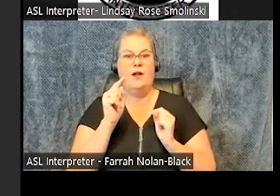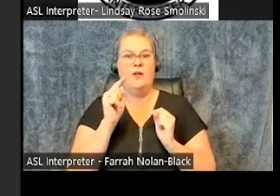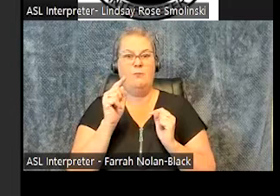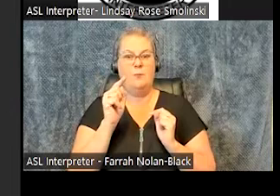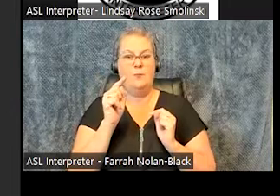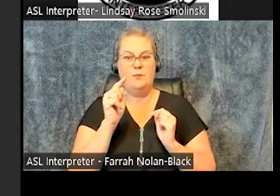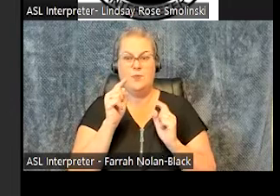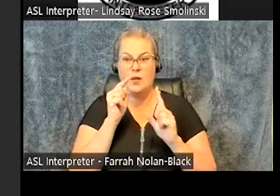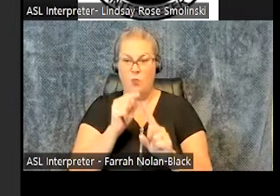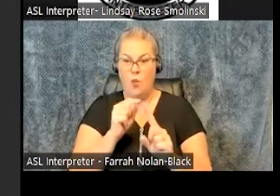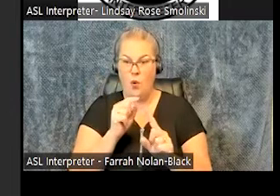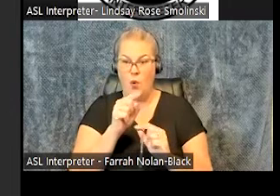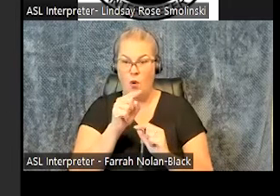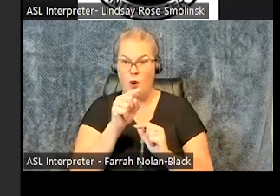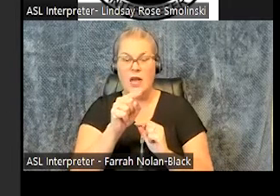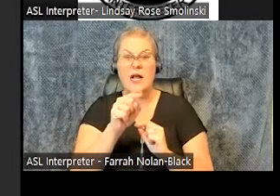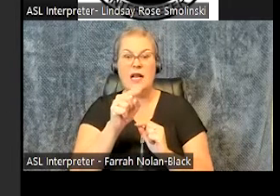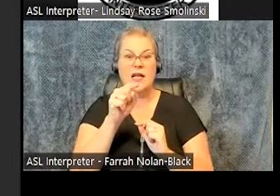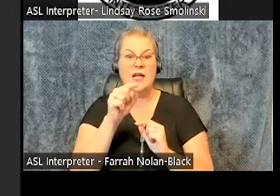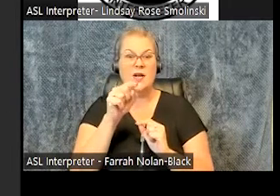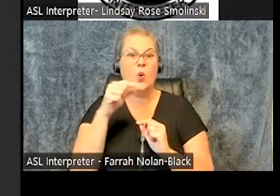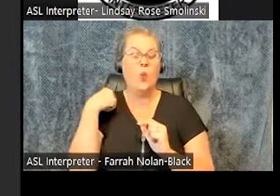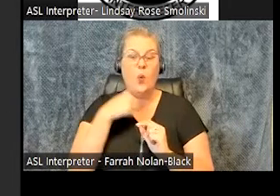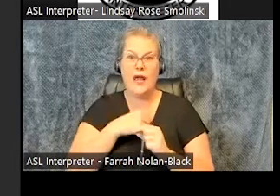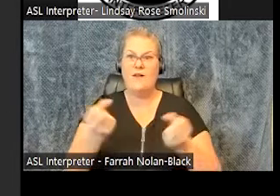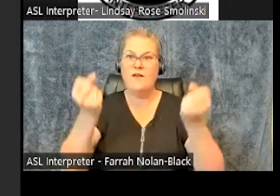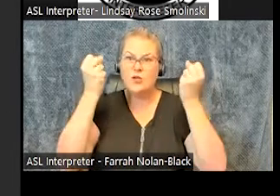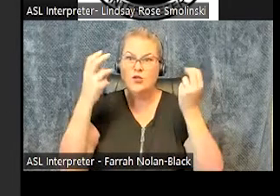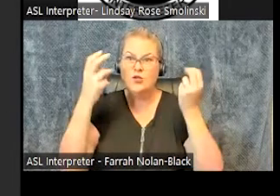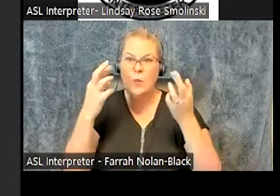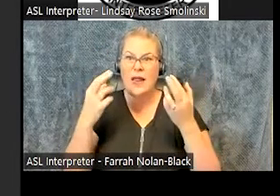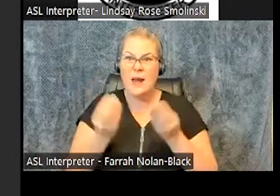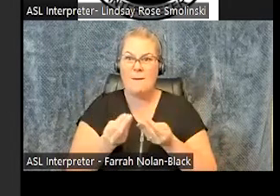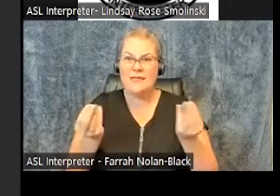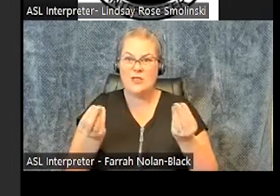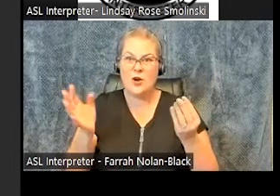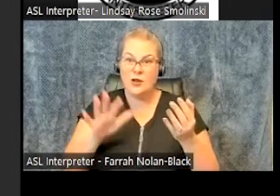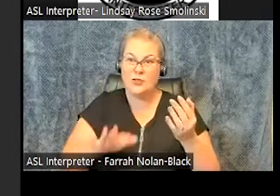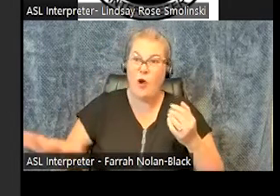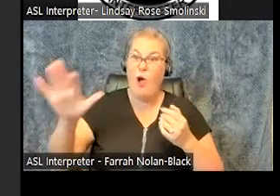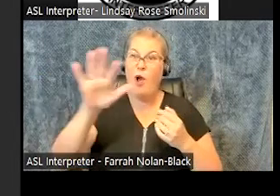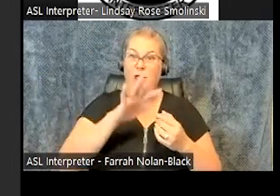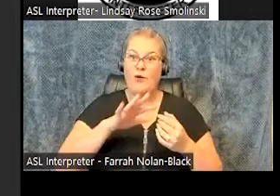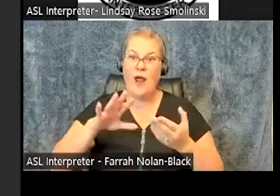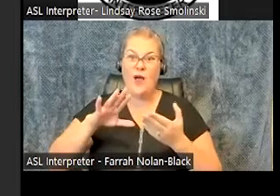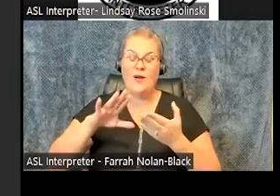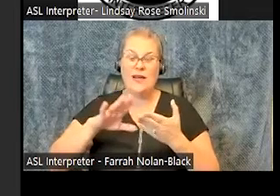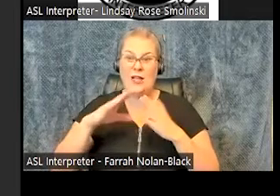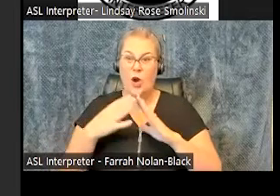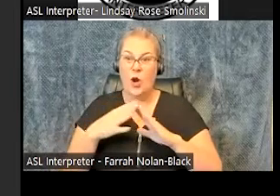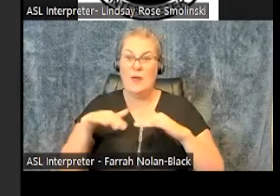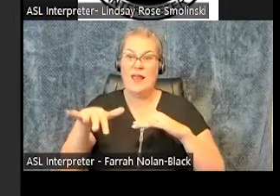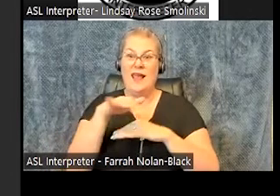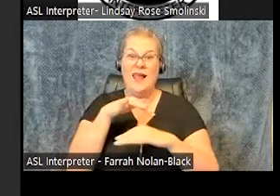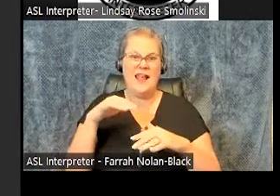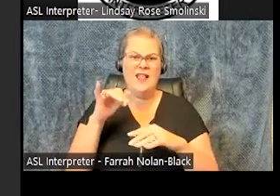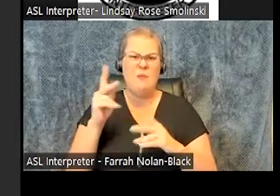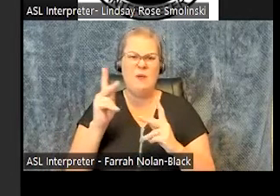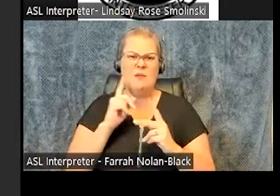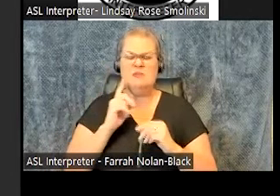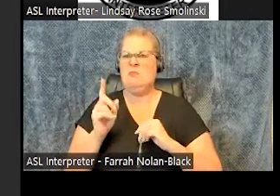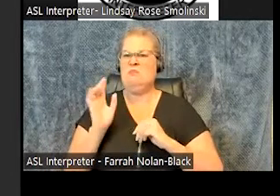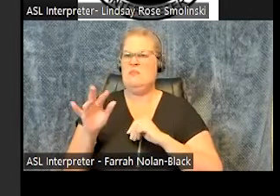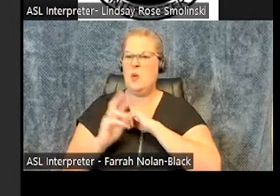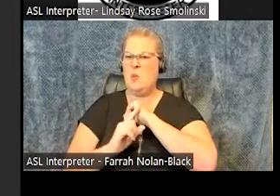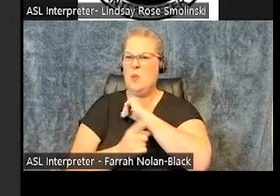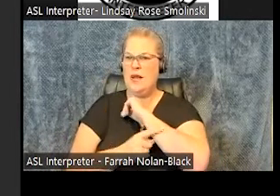we have all sorts of materials around us in the urban environment that many people see as waste. But if we look at it through a different lens,